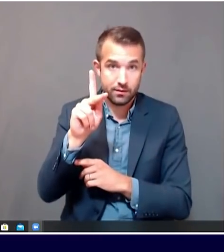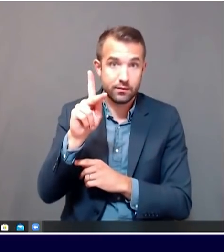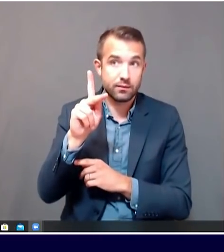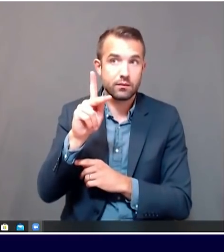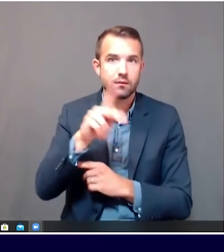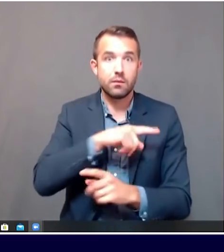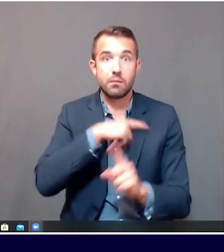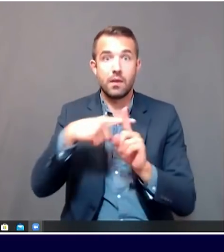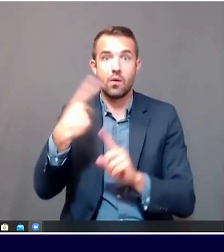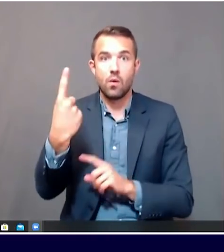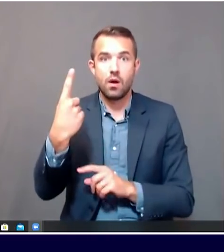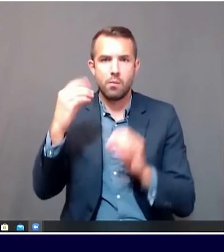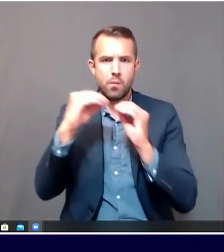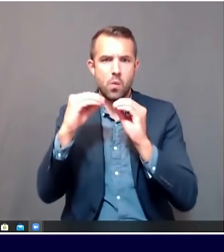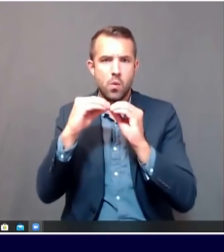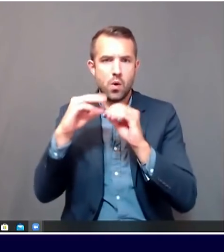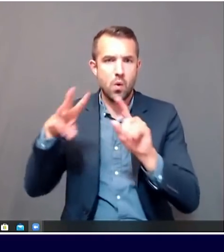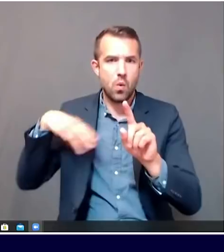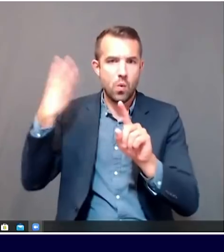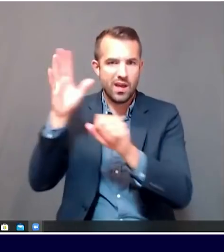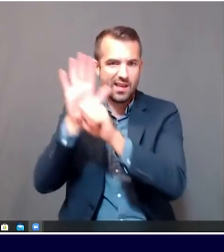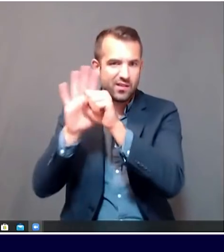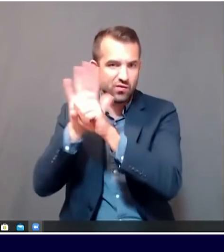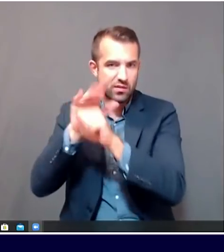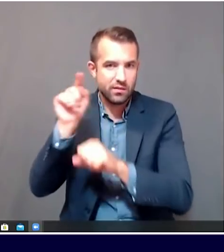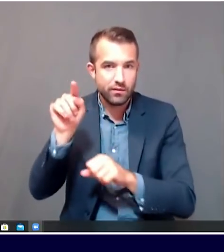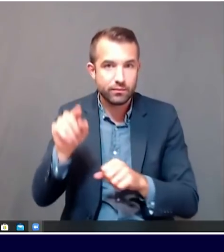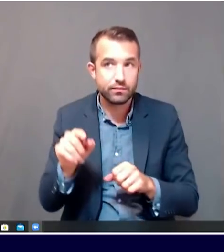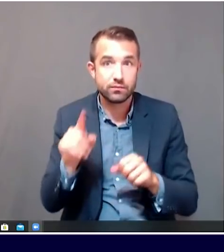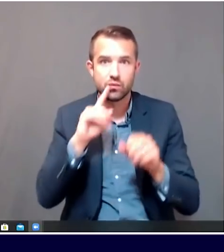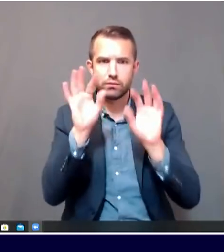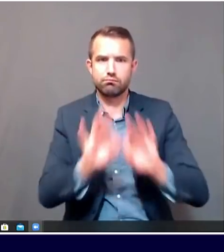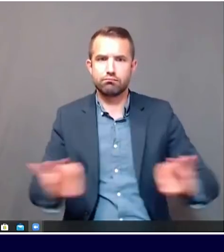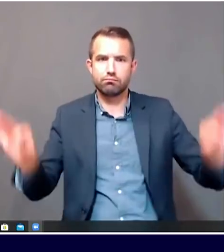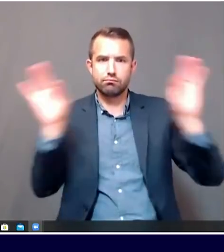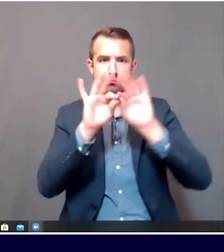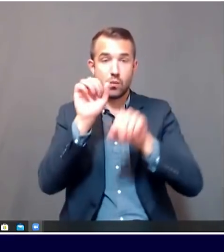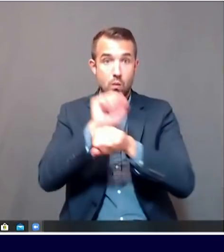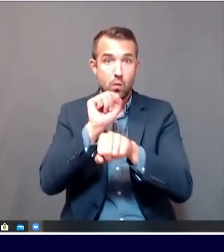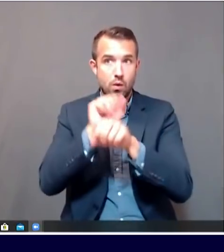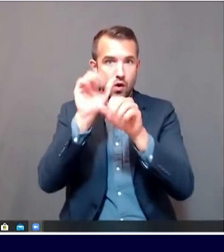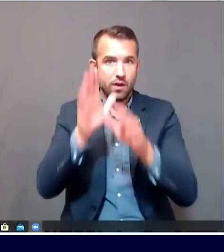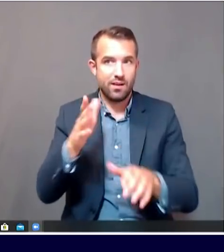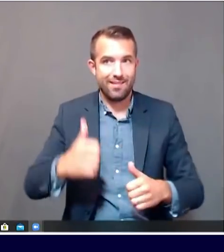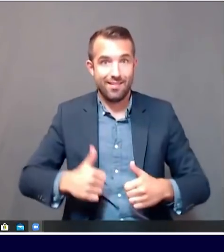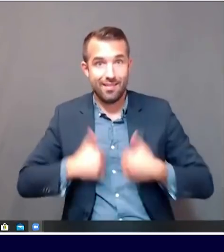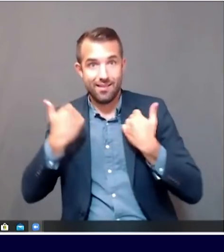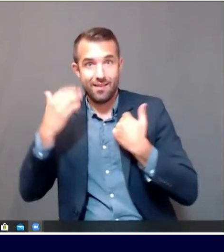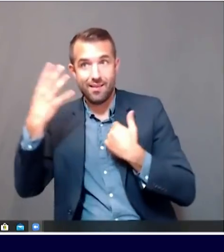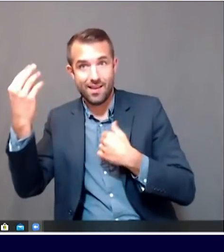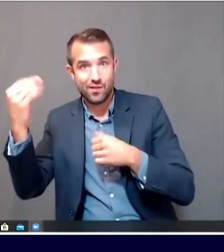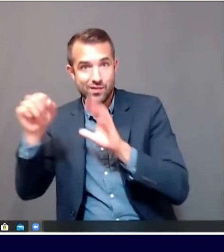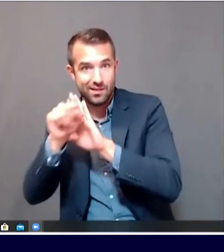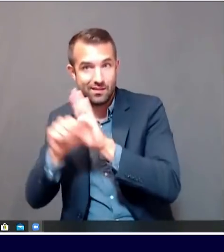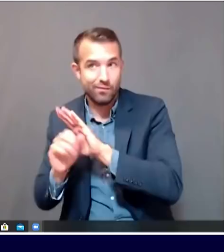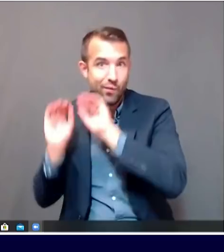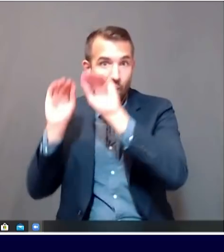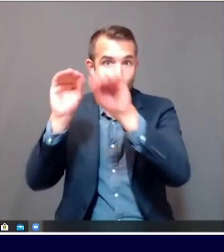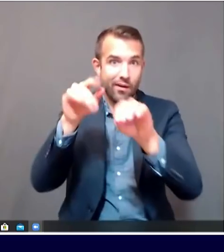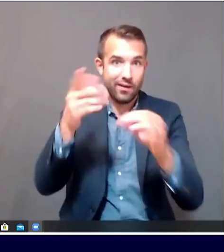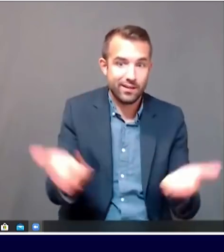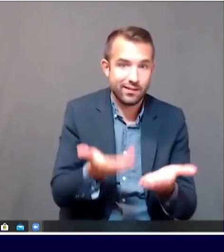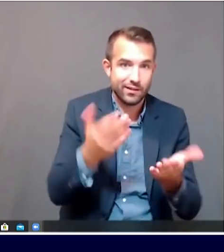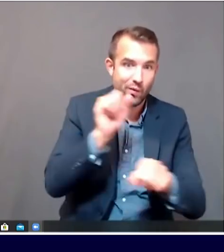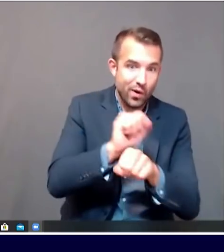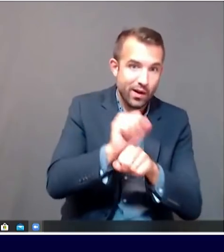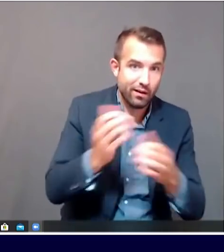workers are coming in from out of state and out of the country and are being diagnosed with COVID-19. And you told us last week that these